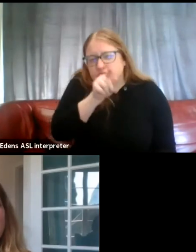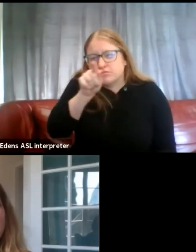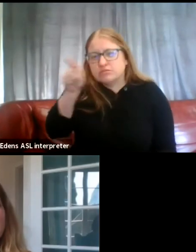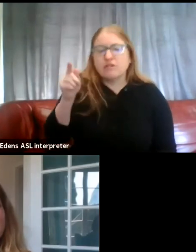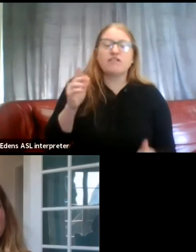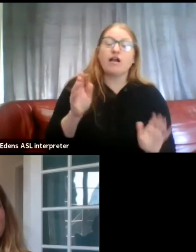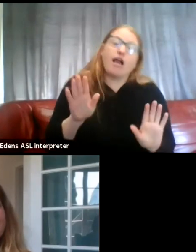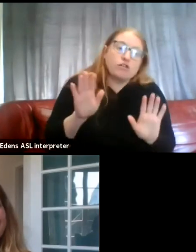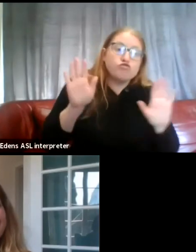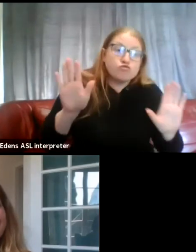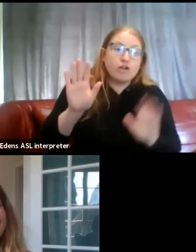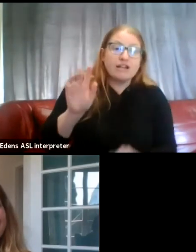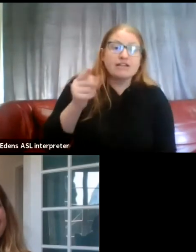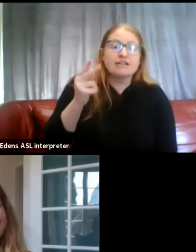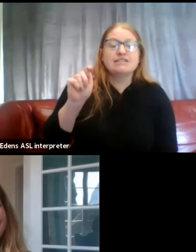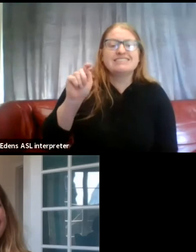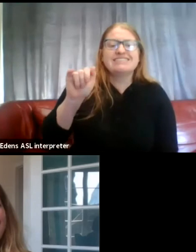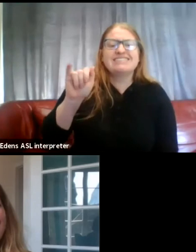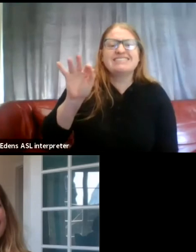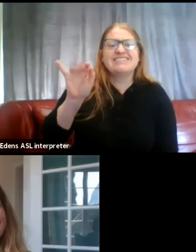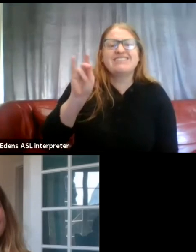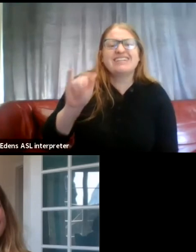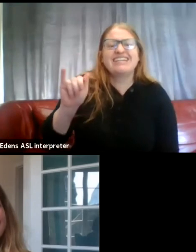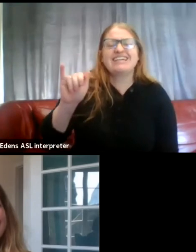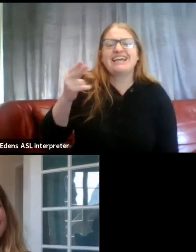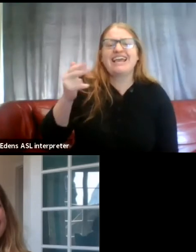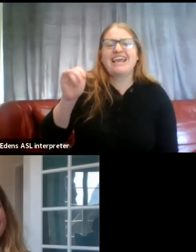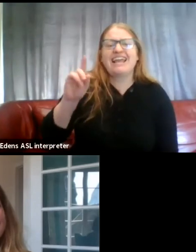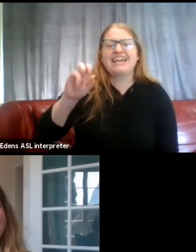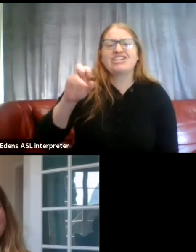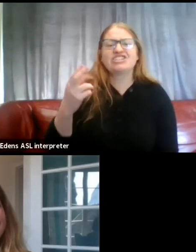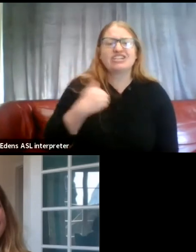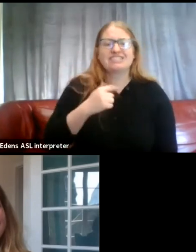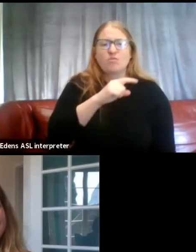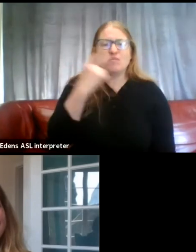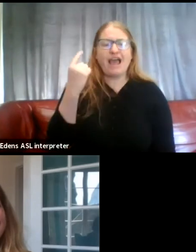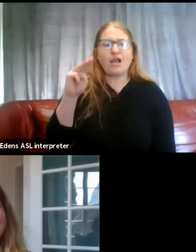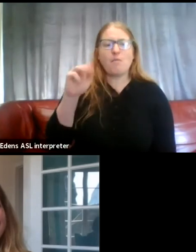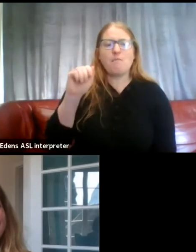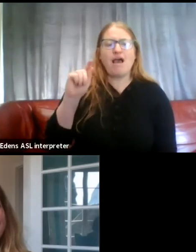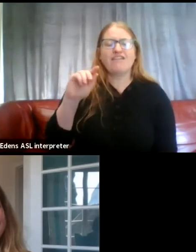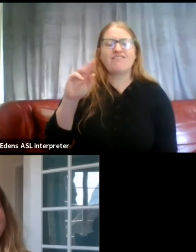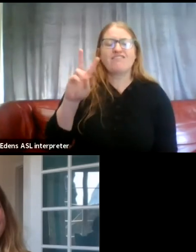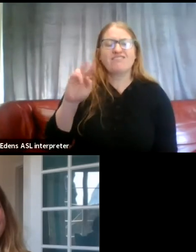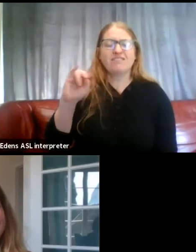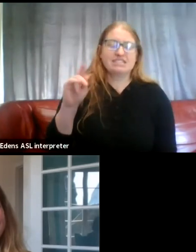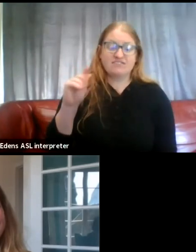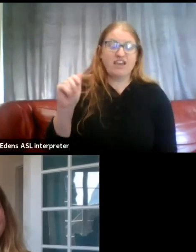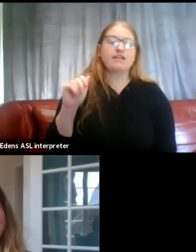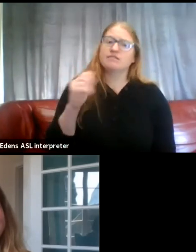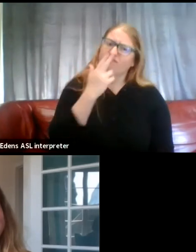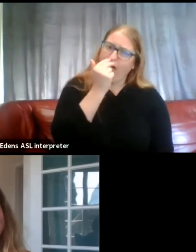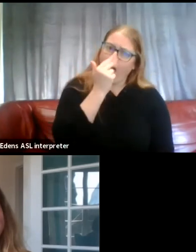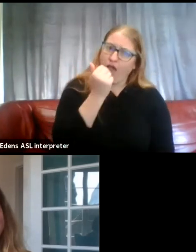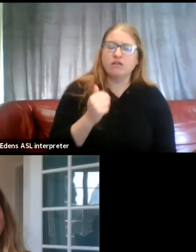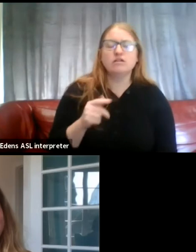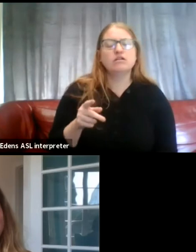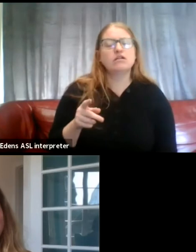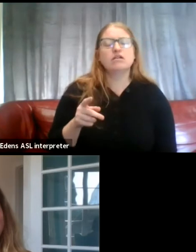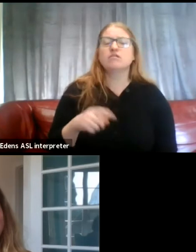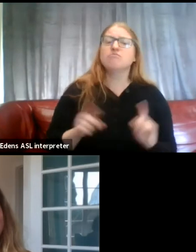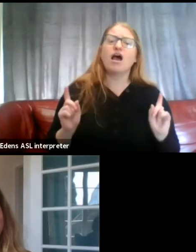Tiffany Haddish does this whole Black Mitzvah thing at the beginning of her, it's a very funny comedy show and I enjoyed it, but there's a lot